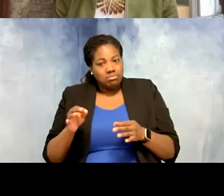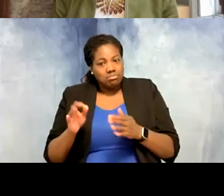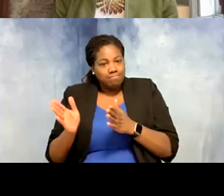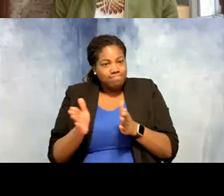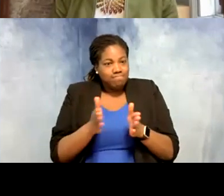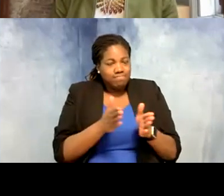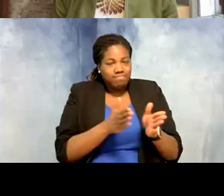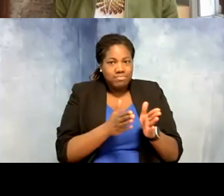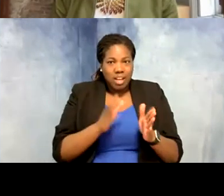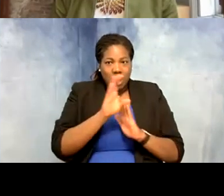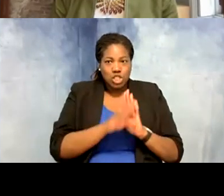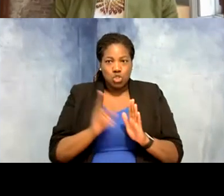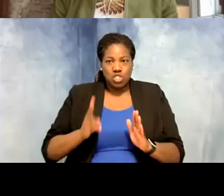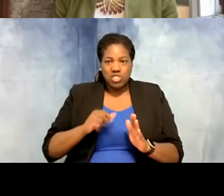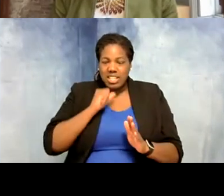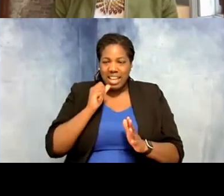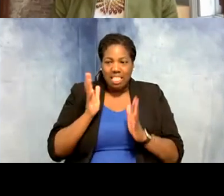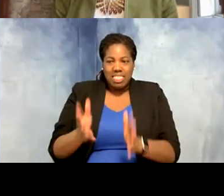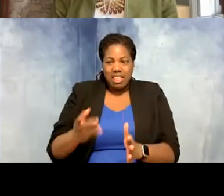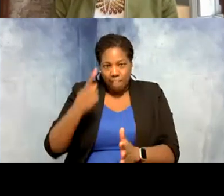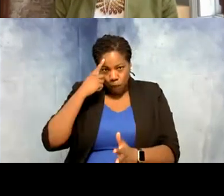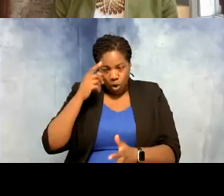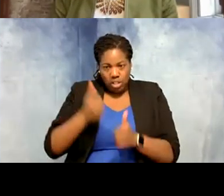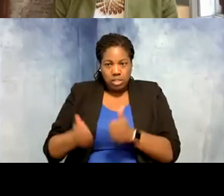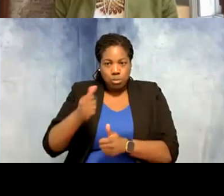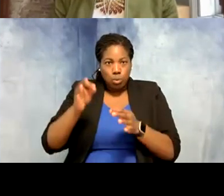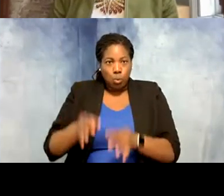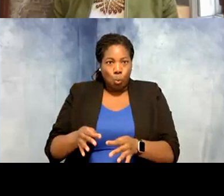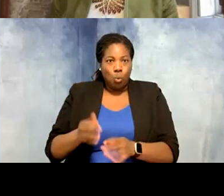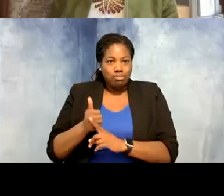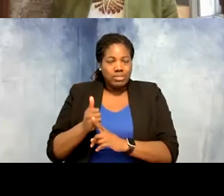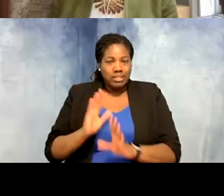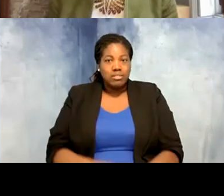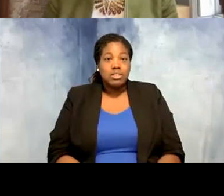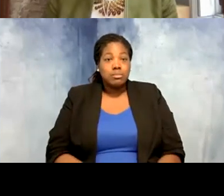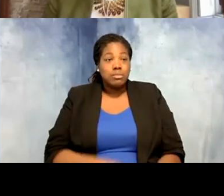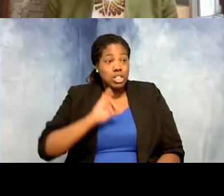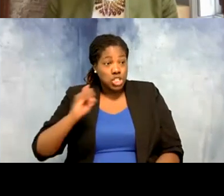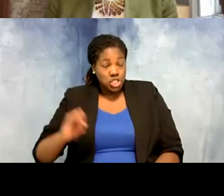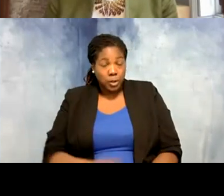history and not leave it to the Supreme Court. JJ, how about you?